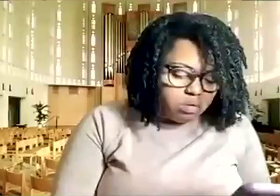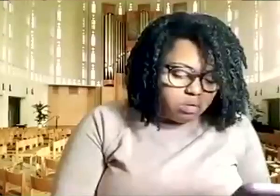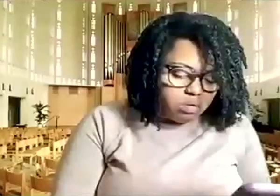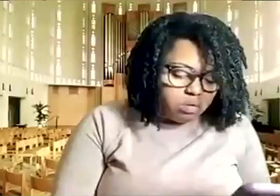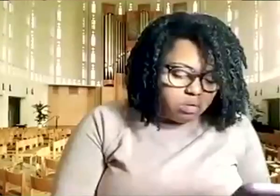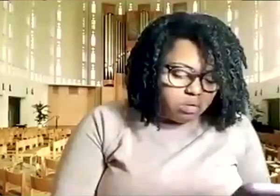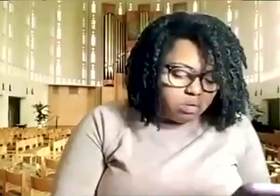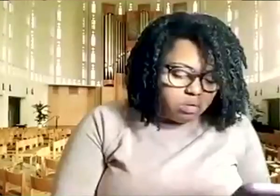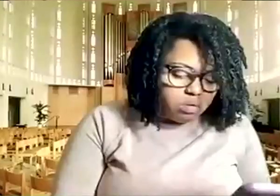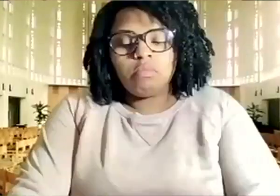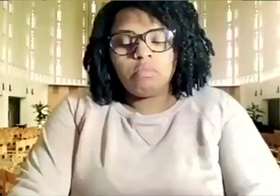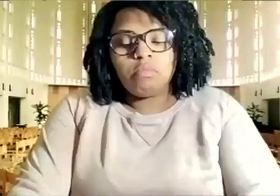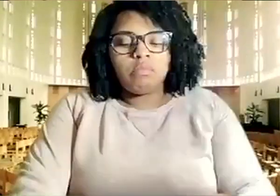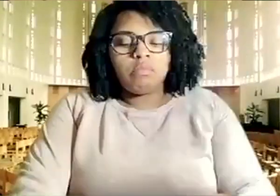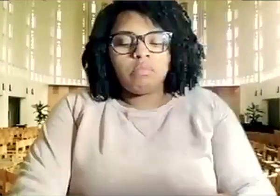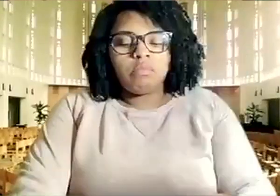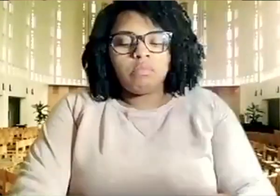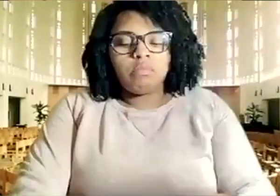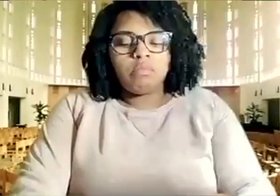Let us pray.